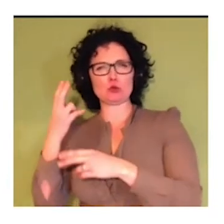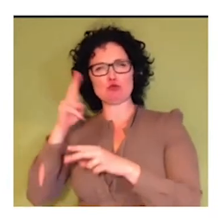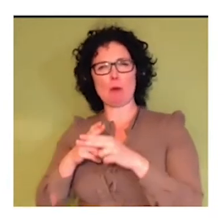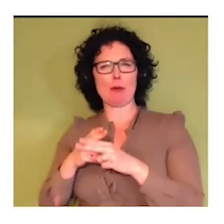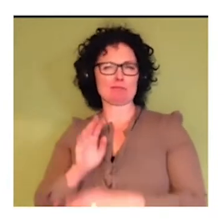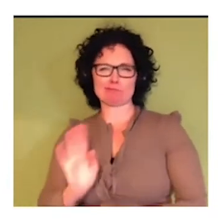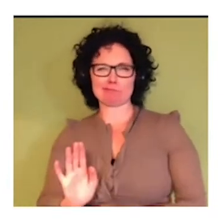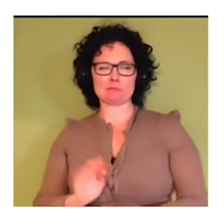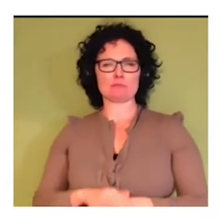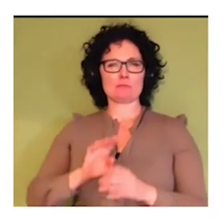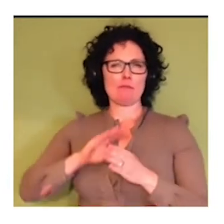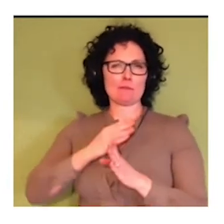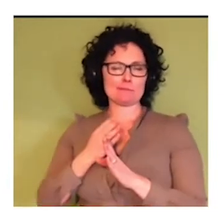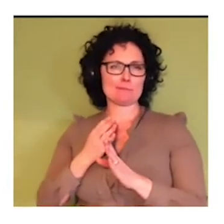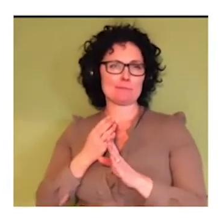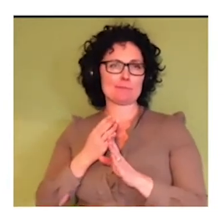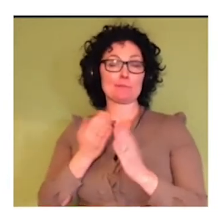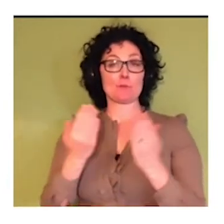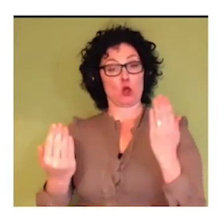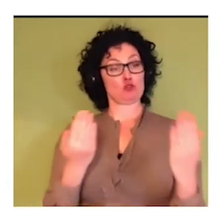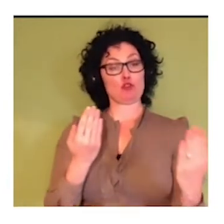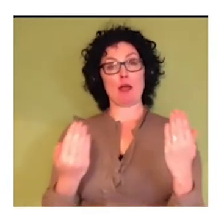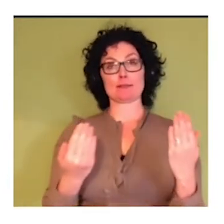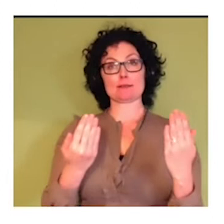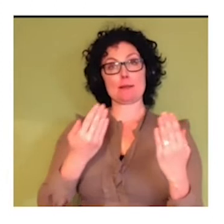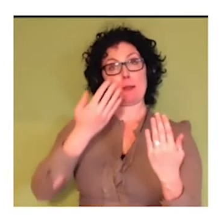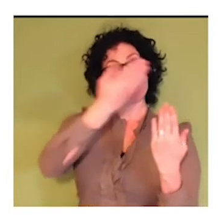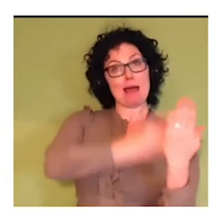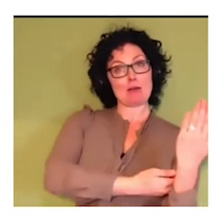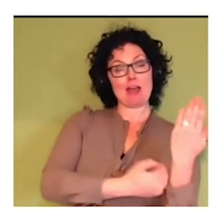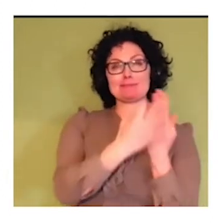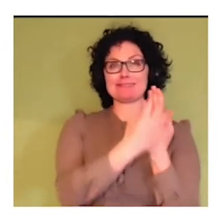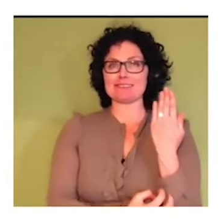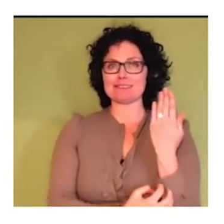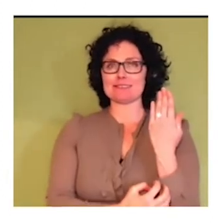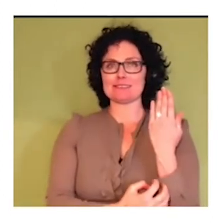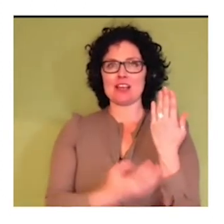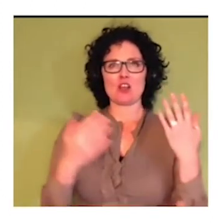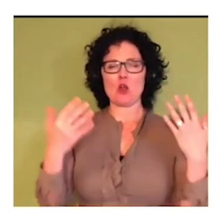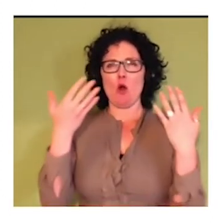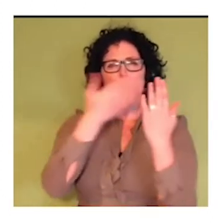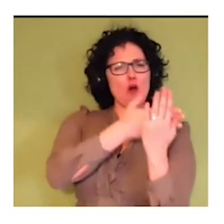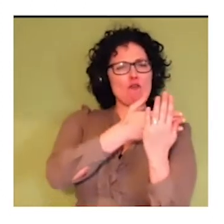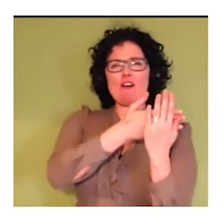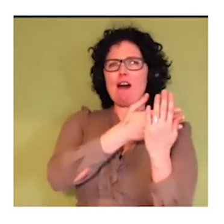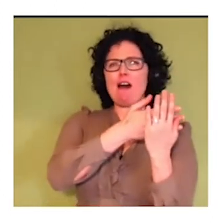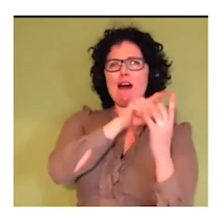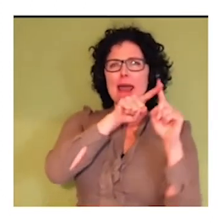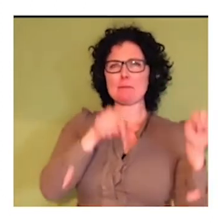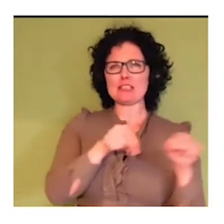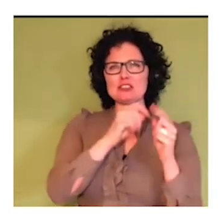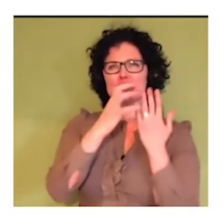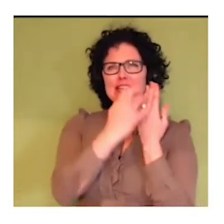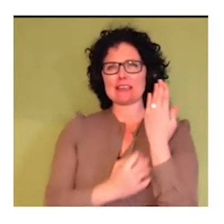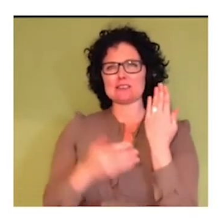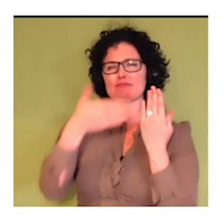Try and provide good contrast between the text and the background, so no text overlapping images, non-glossy paper, sufficient